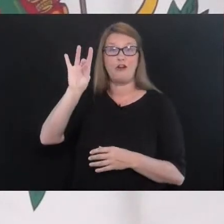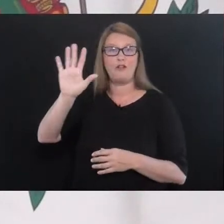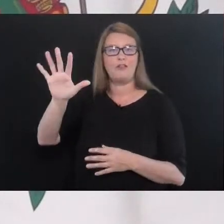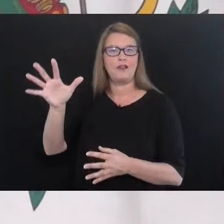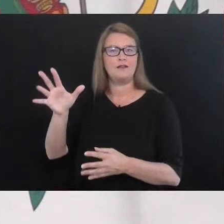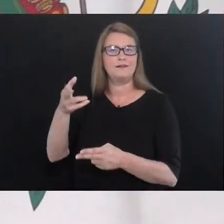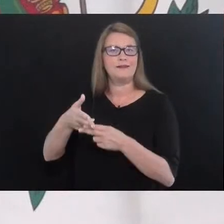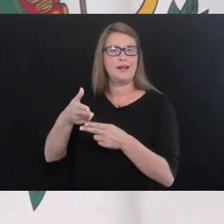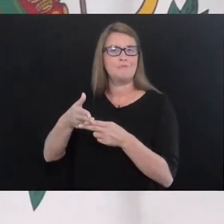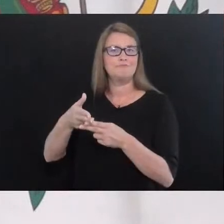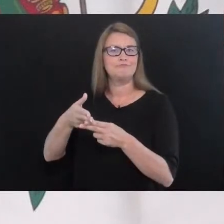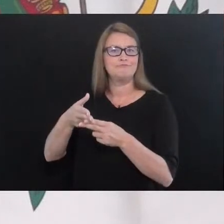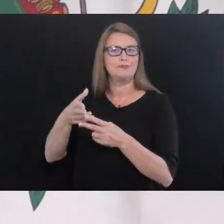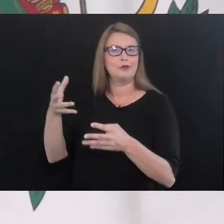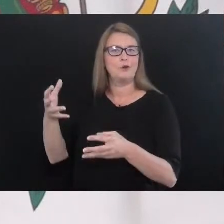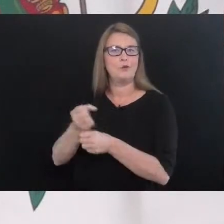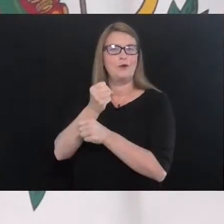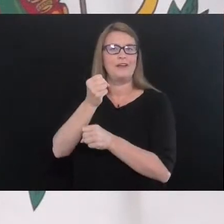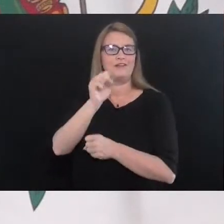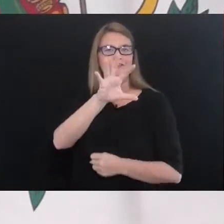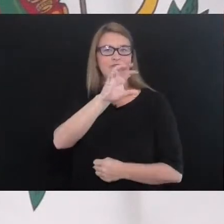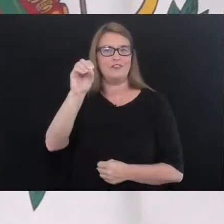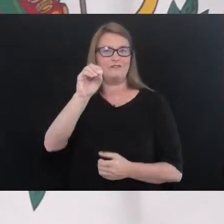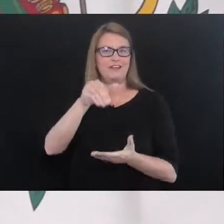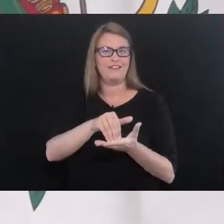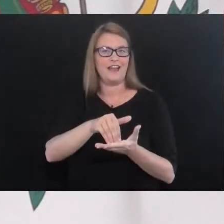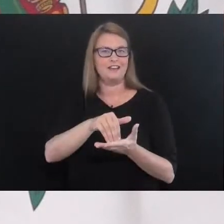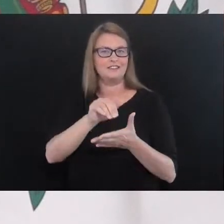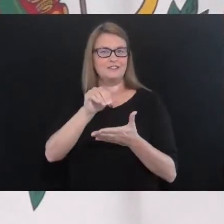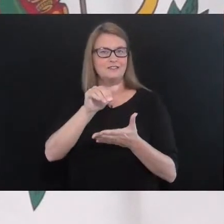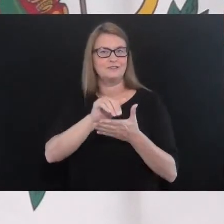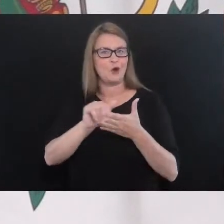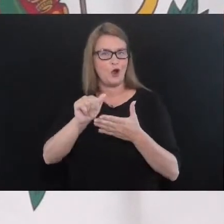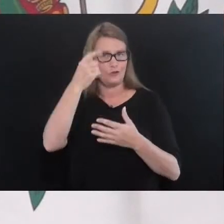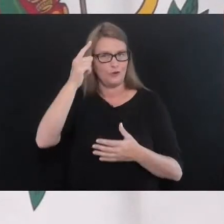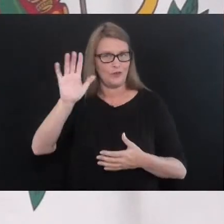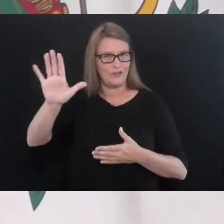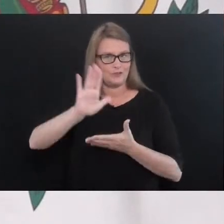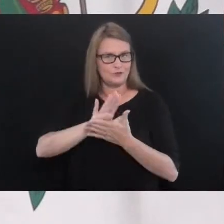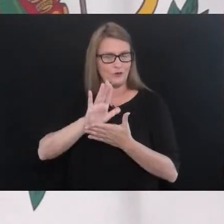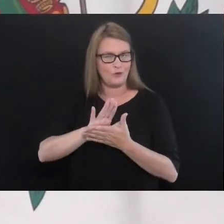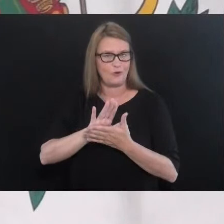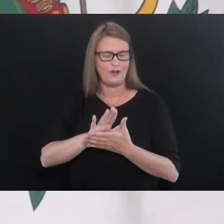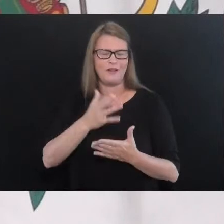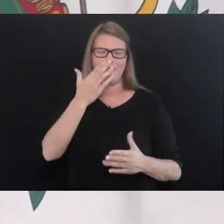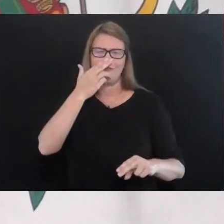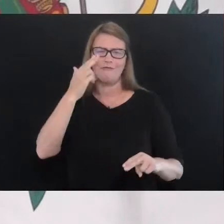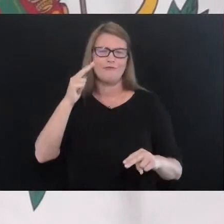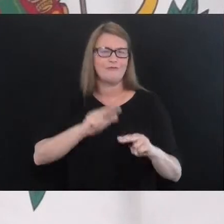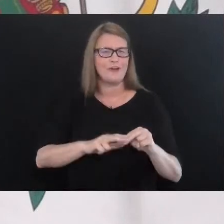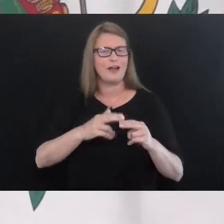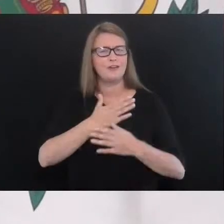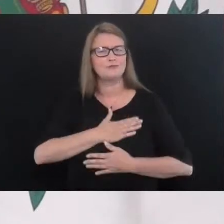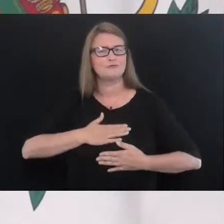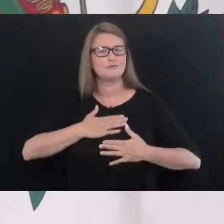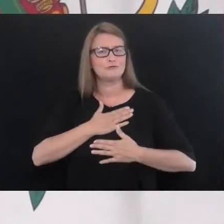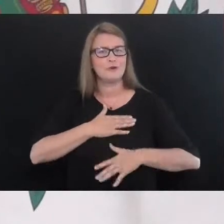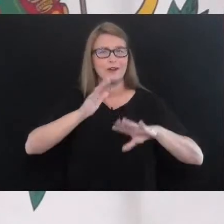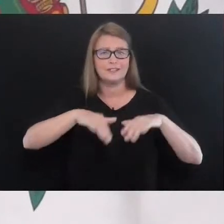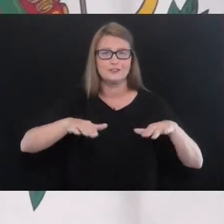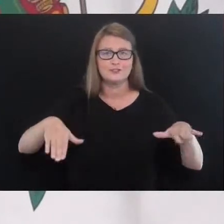won $50,000 for the school. It was a lot of fun with the kids, to tell you the truth, and